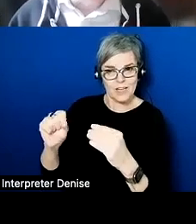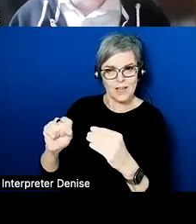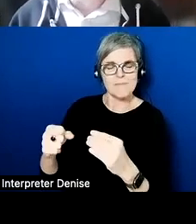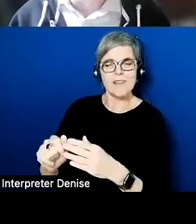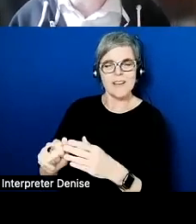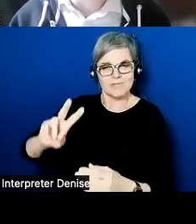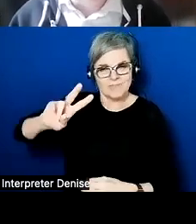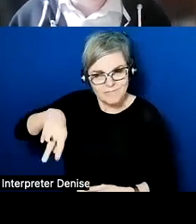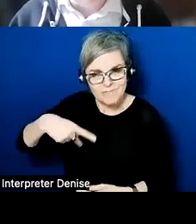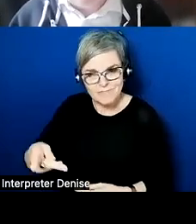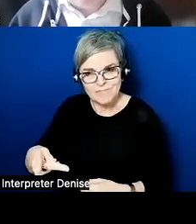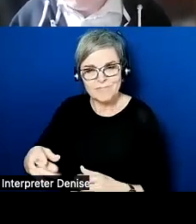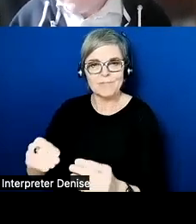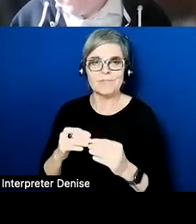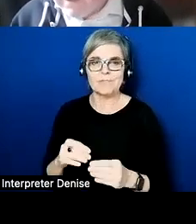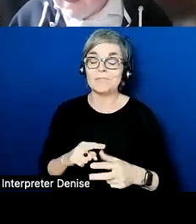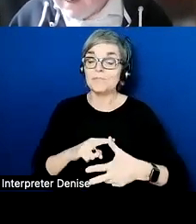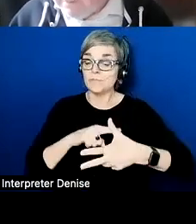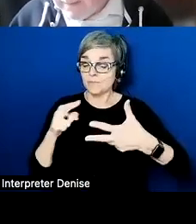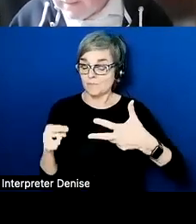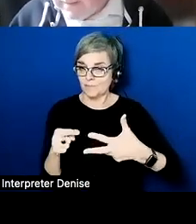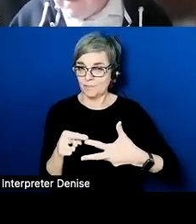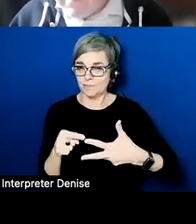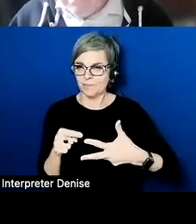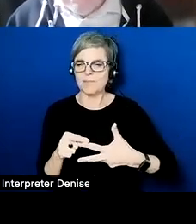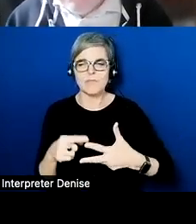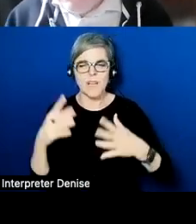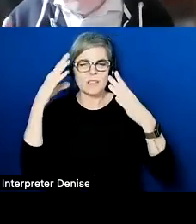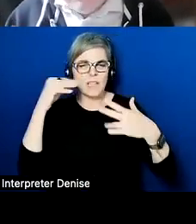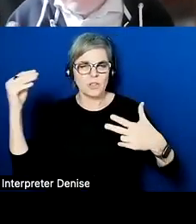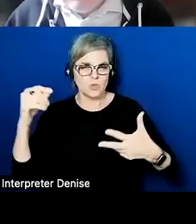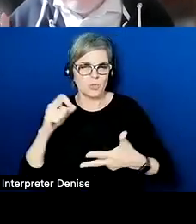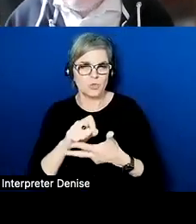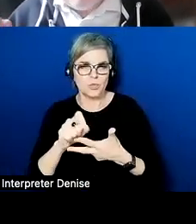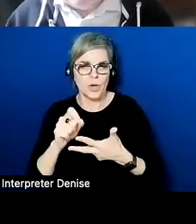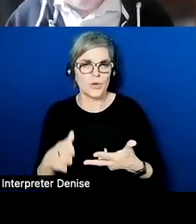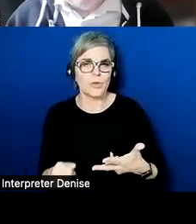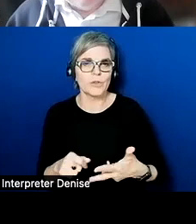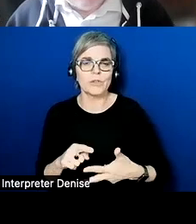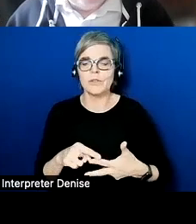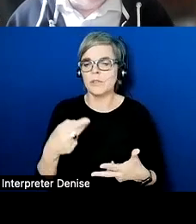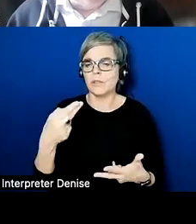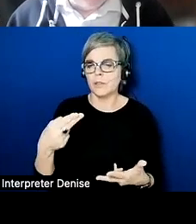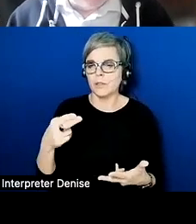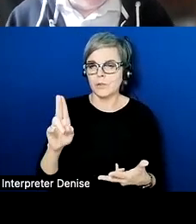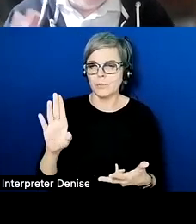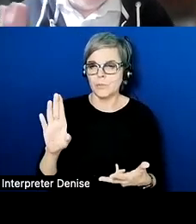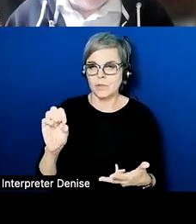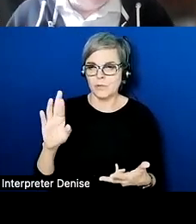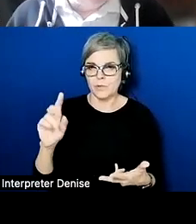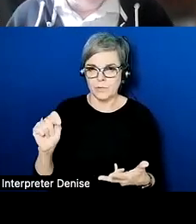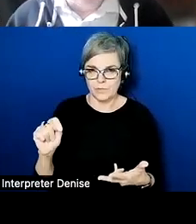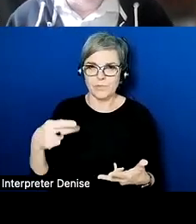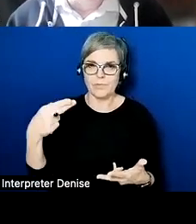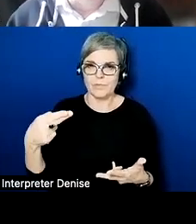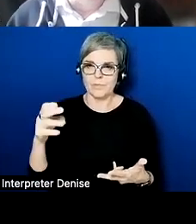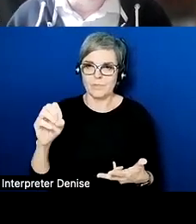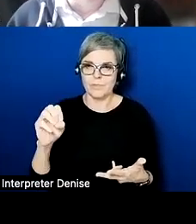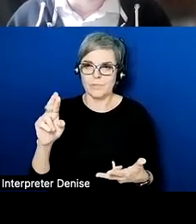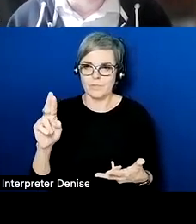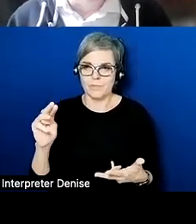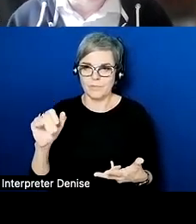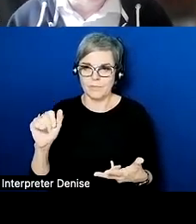writer, Hubert Hermans, and he writes about a sort